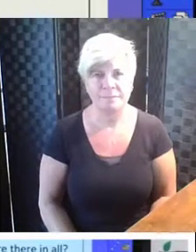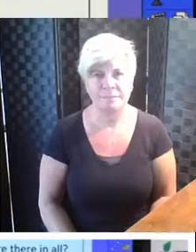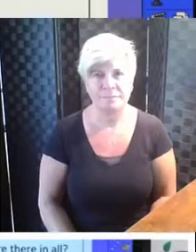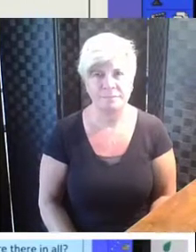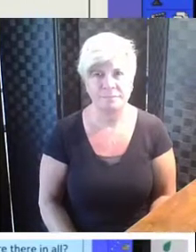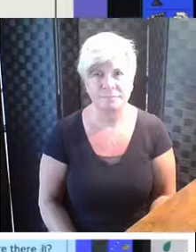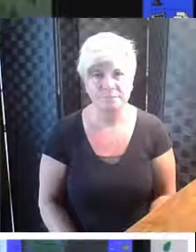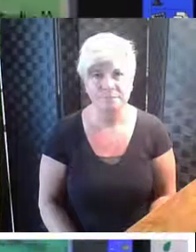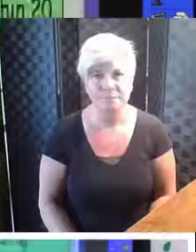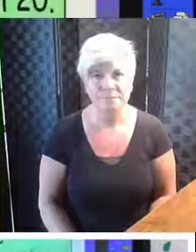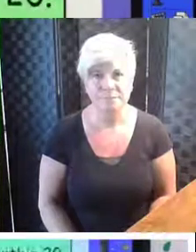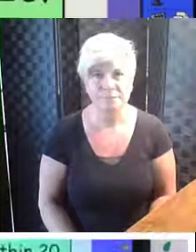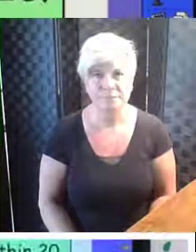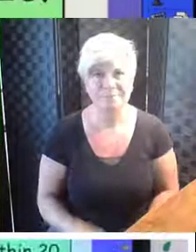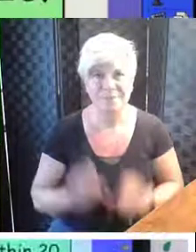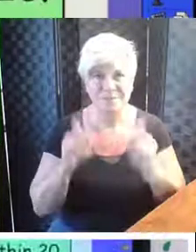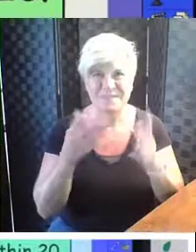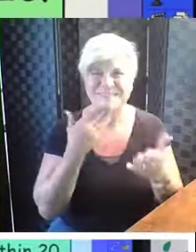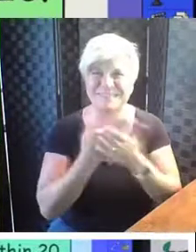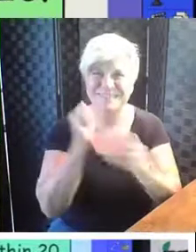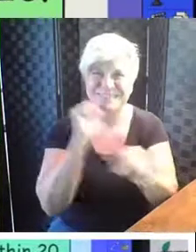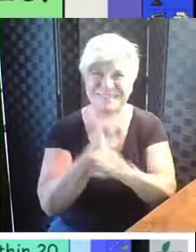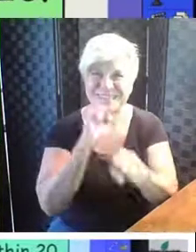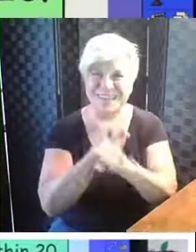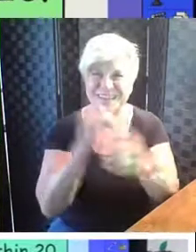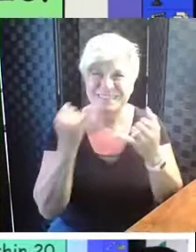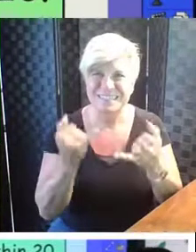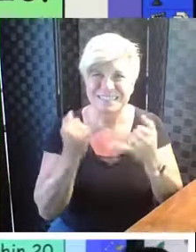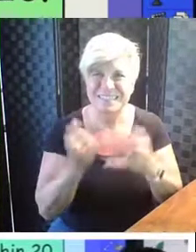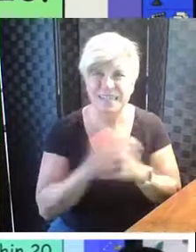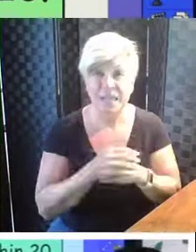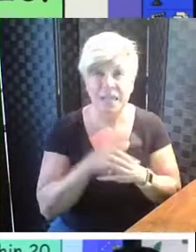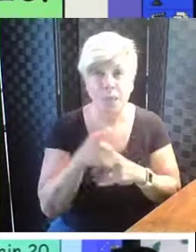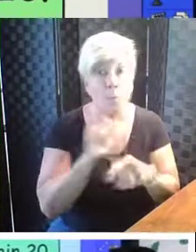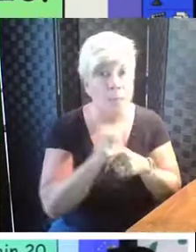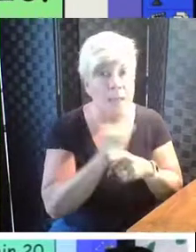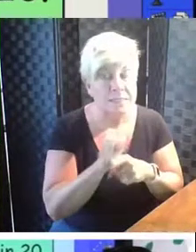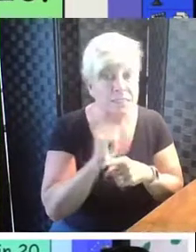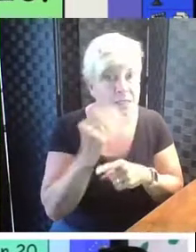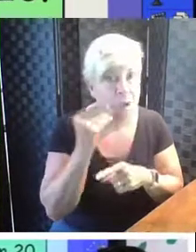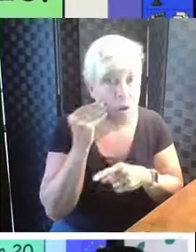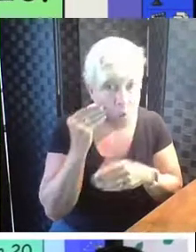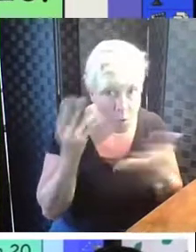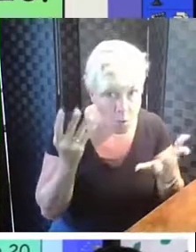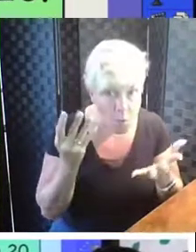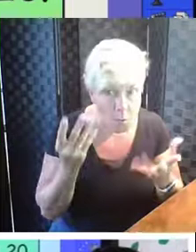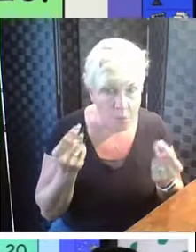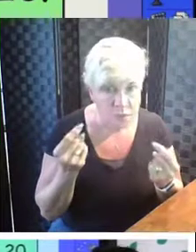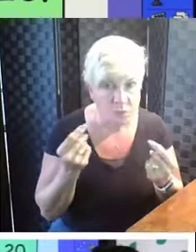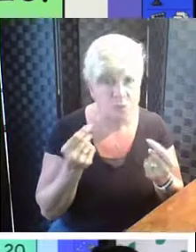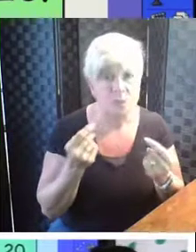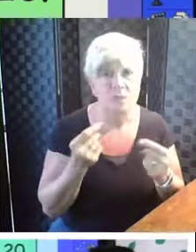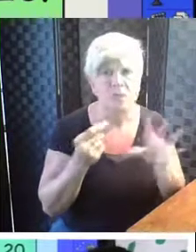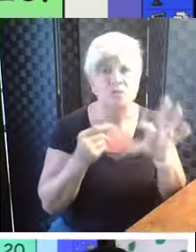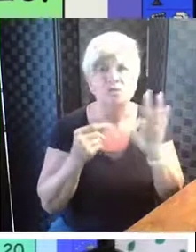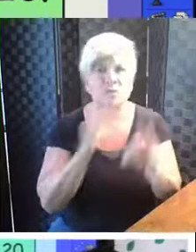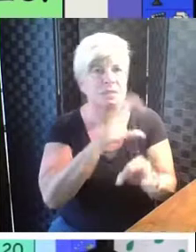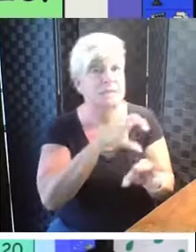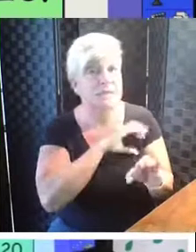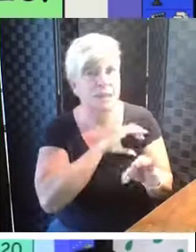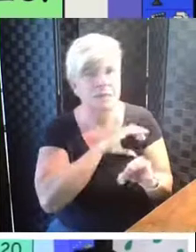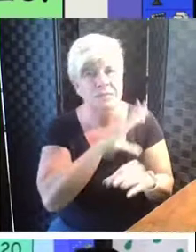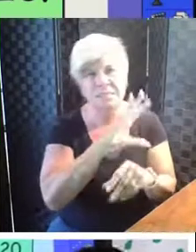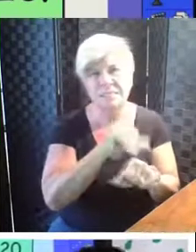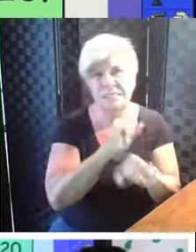answer. All right, great job today. A way you could practice some word problems at home is by choosing a character